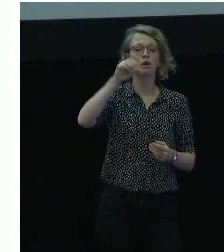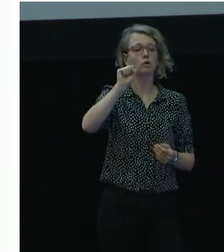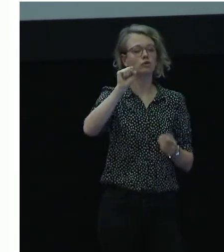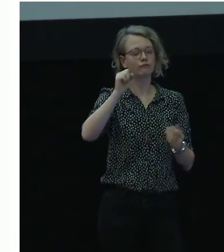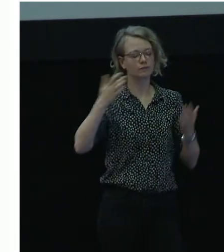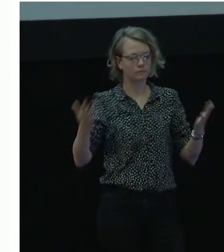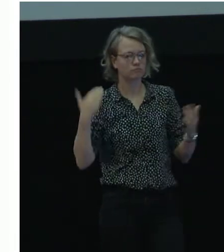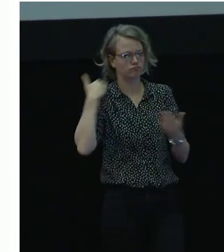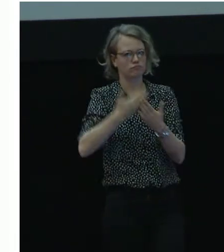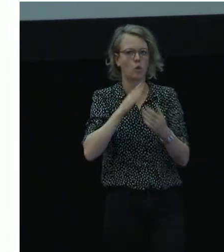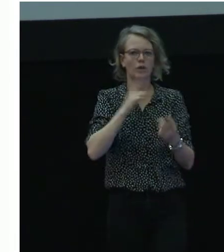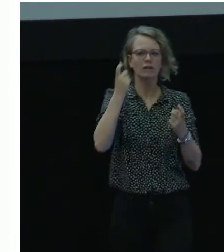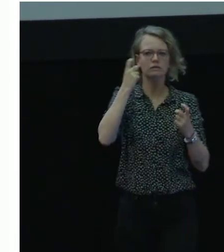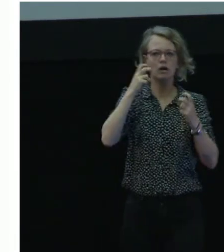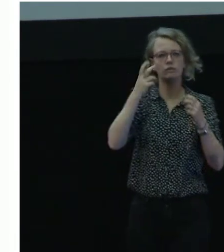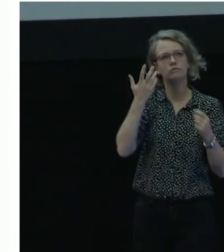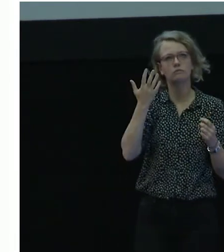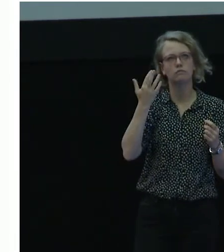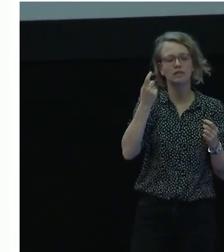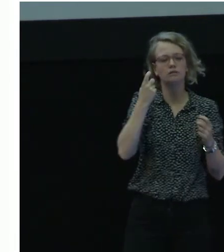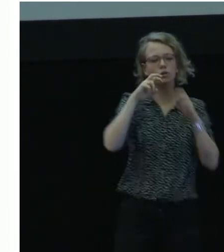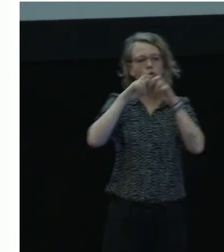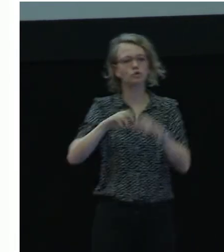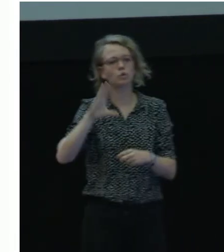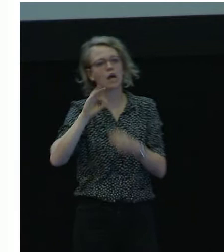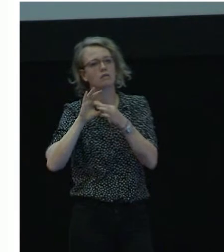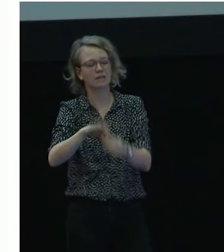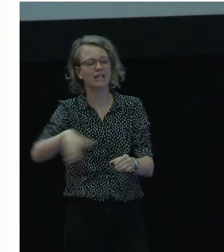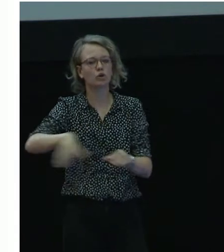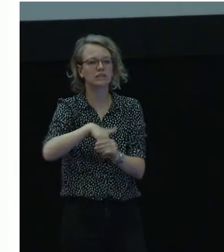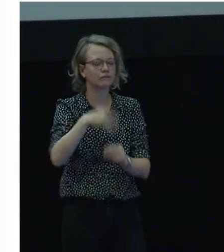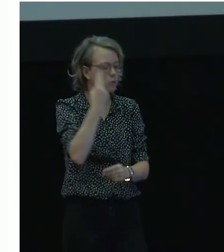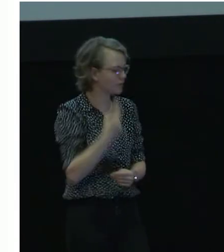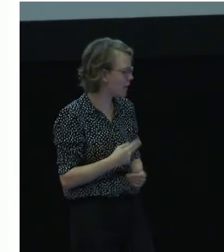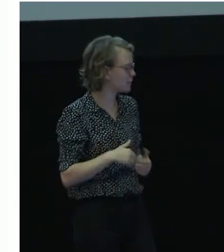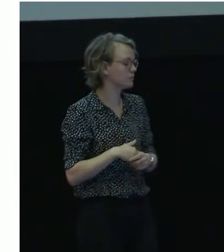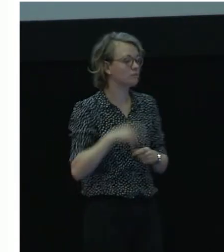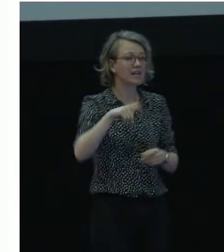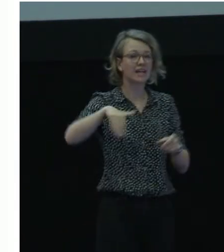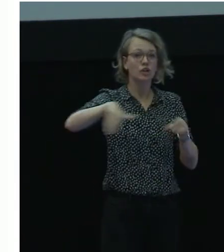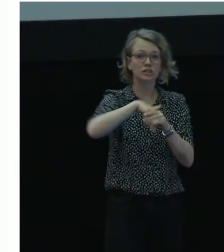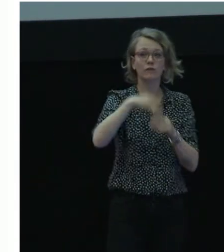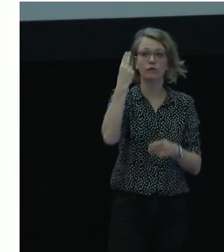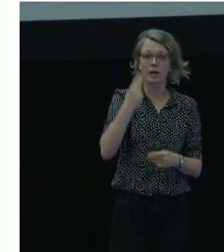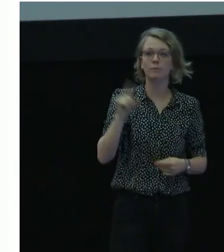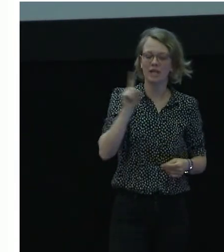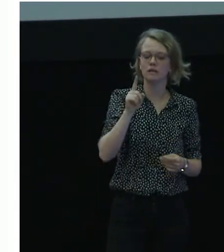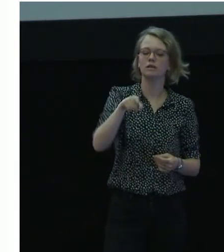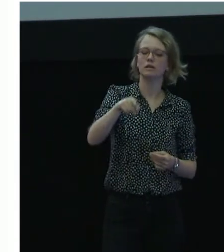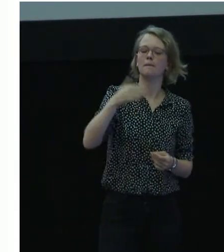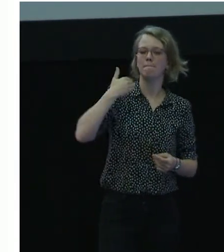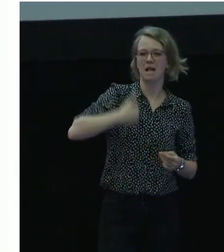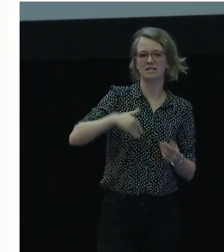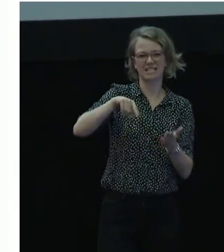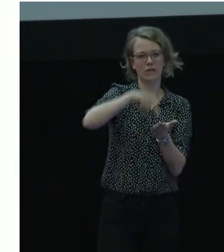So, mismatch. Microsoft has done some interesting research on inclusive design.